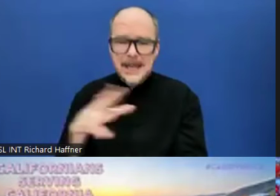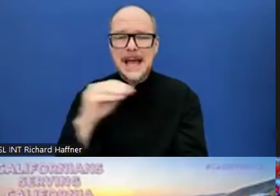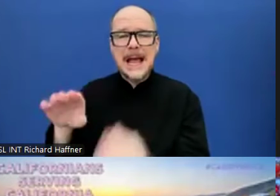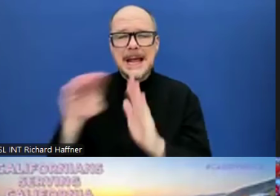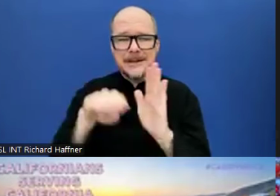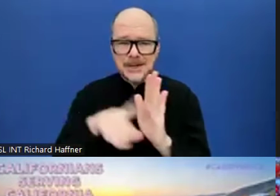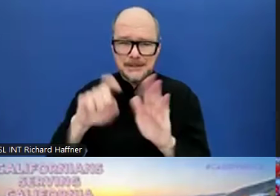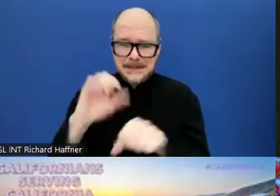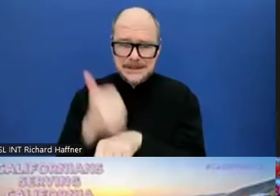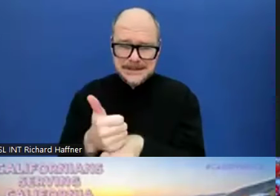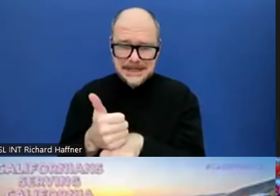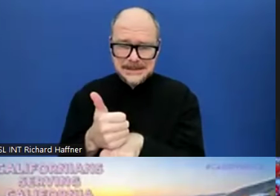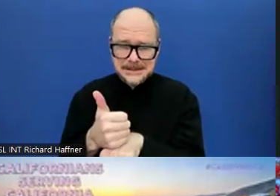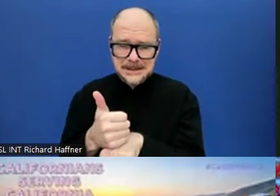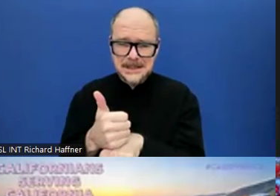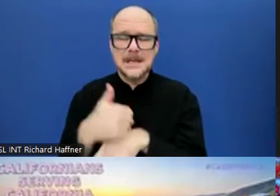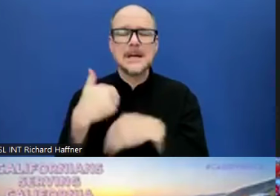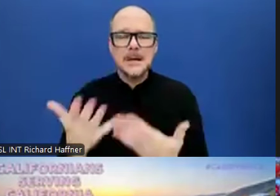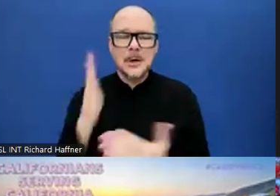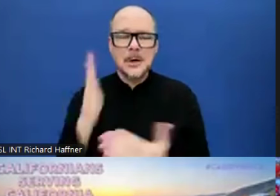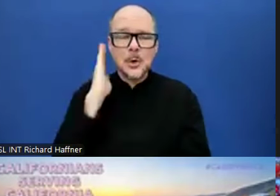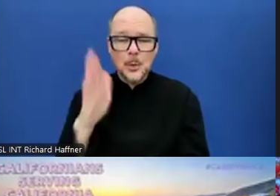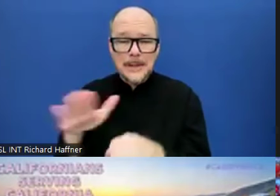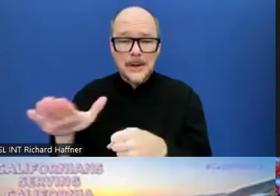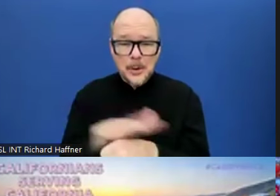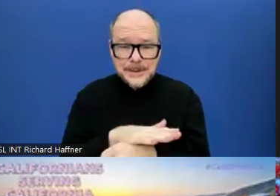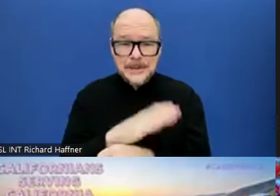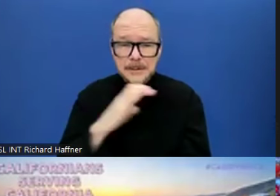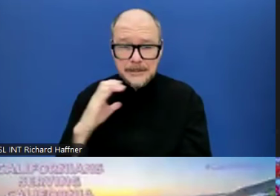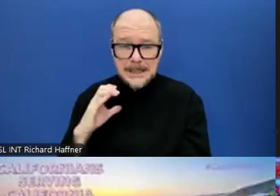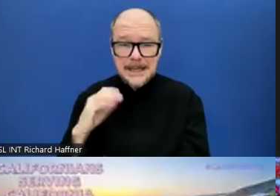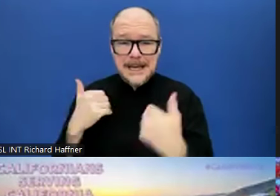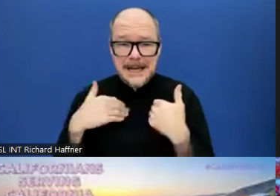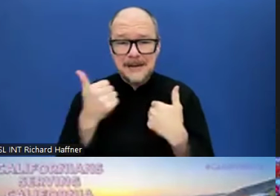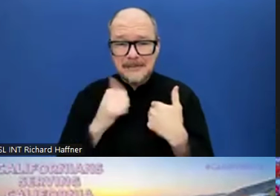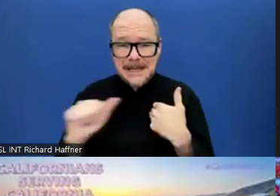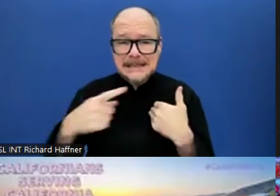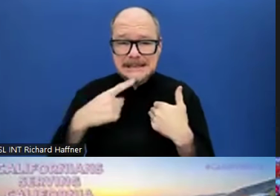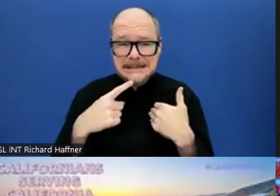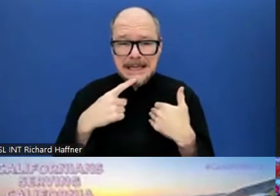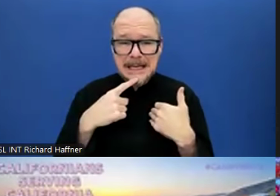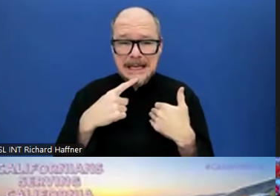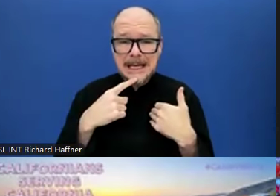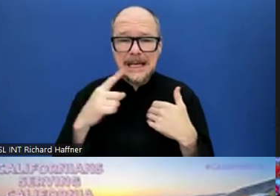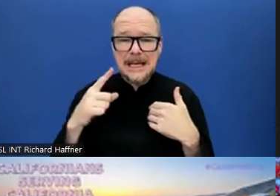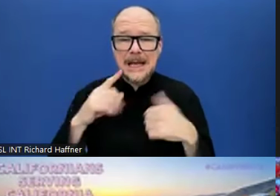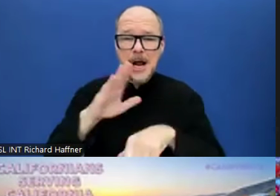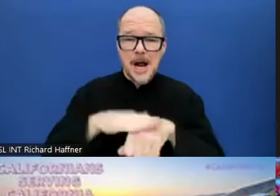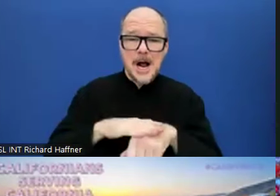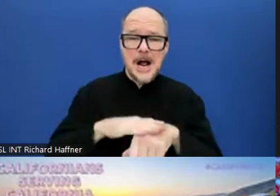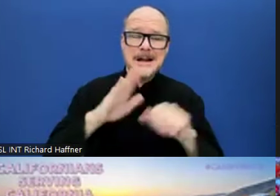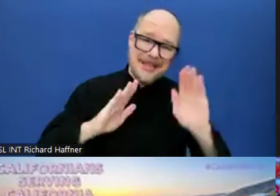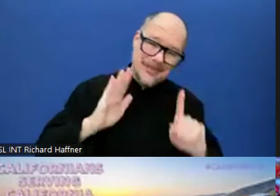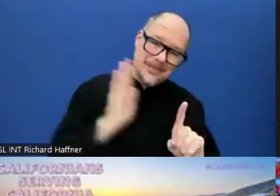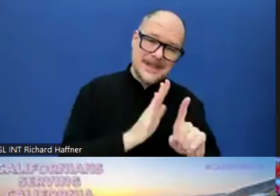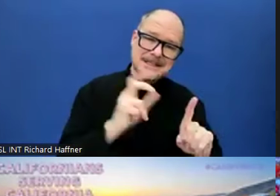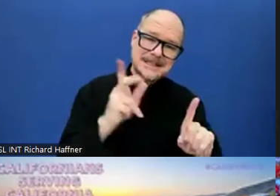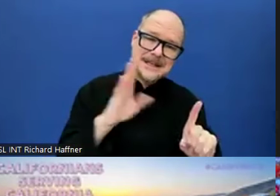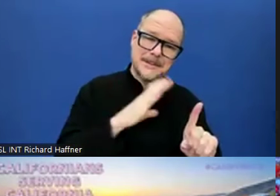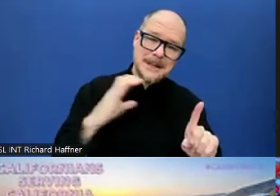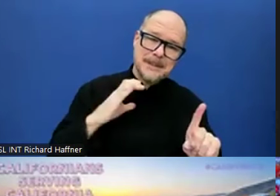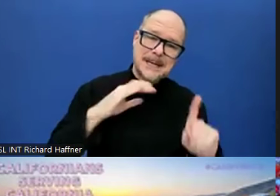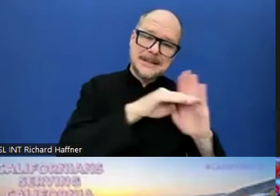set. Will the whole entire committee have any say-so on the subcommittee's agenda items? And